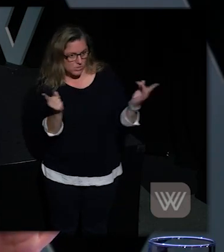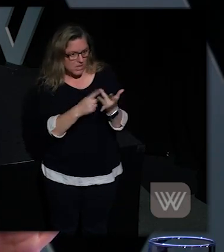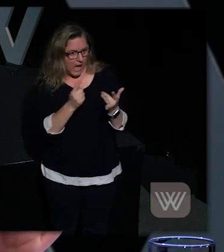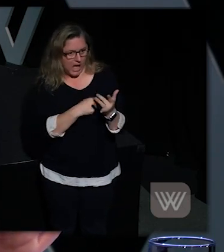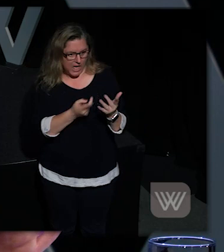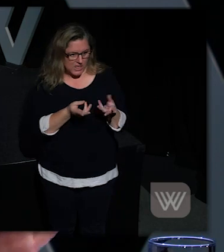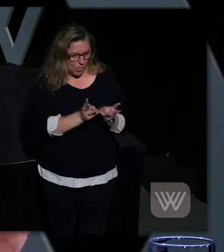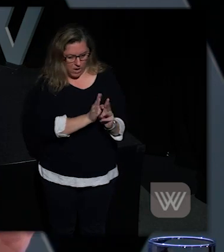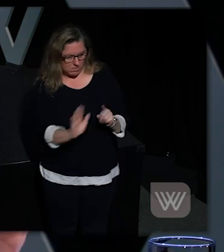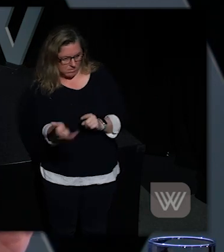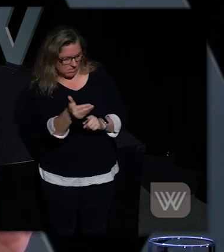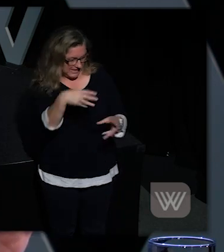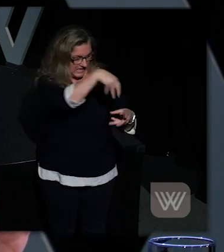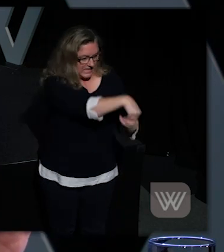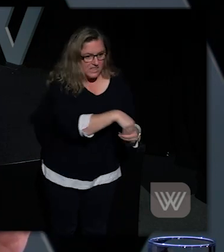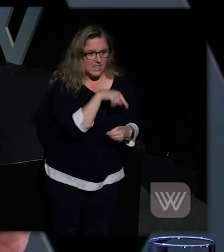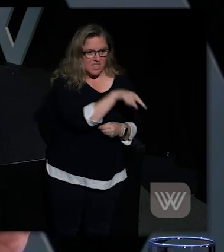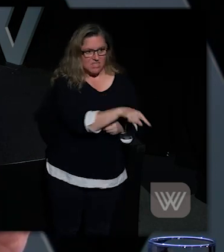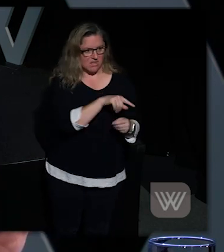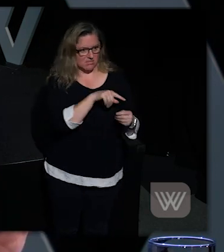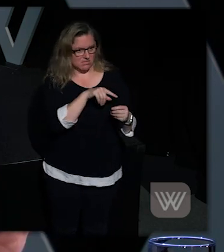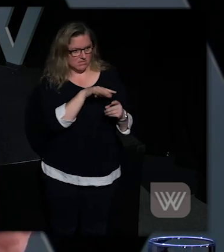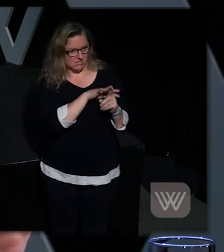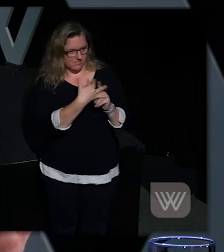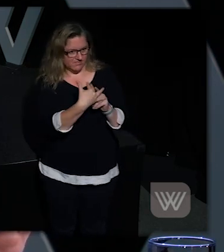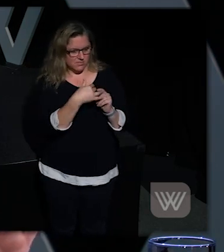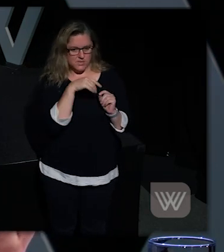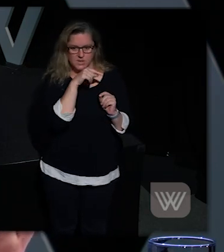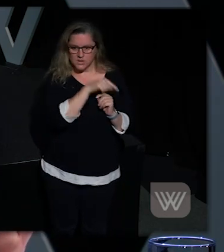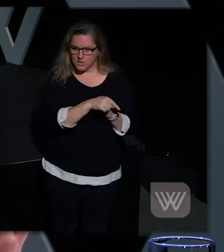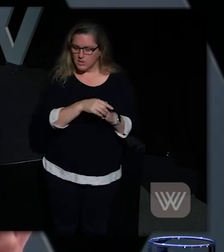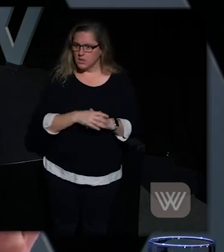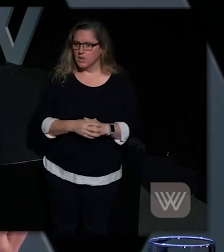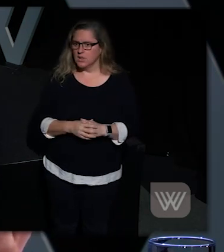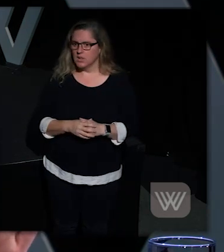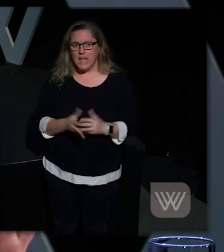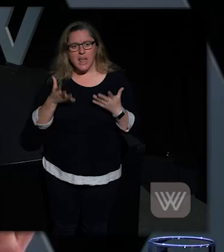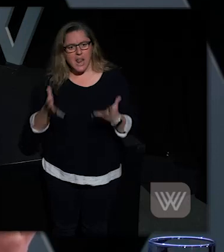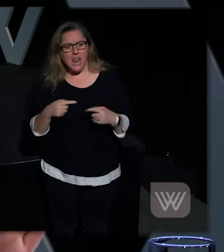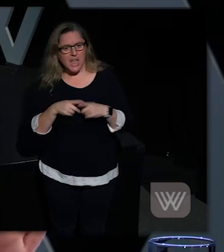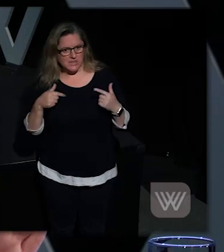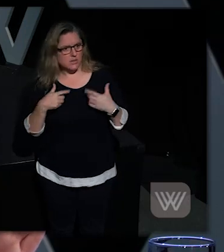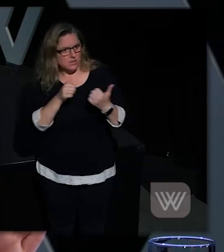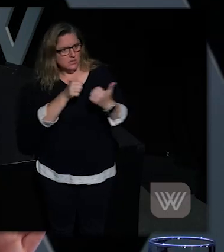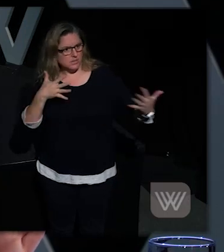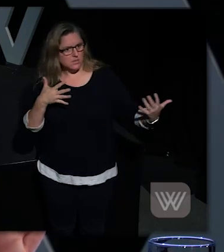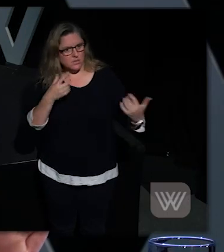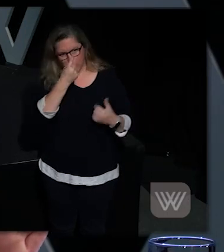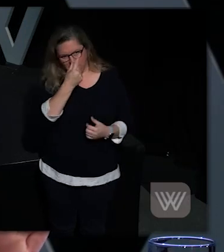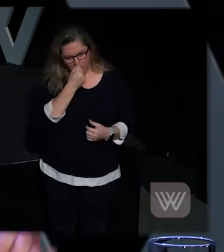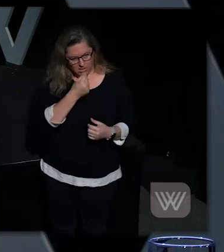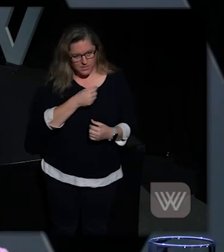Mm. So, I mean, let's not leave behind our humanity. And also, let's be able to disagree.